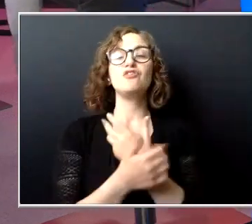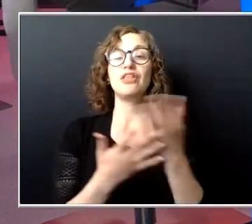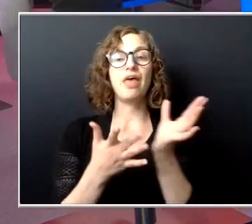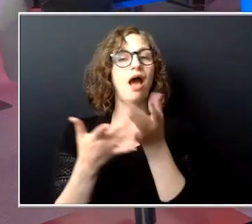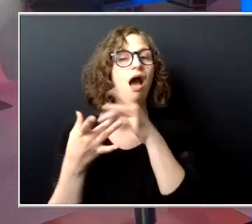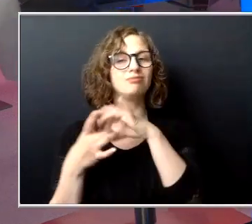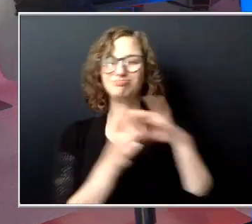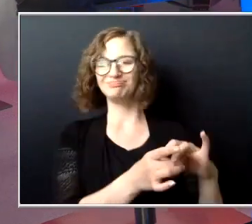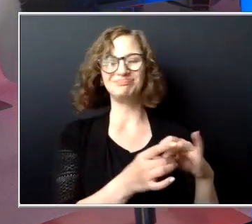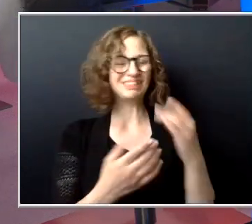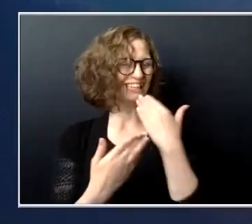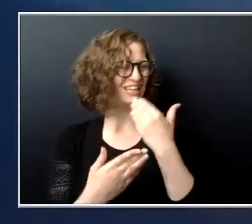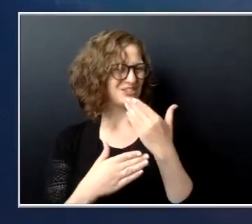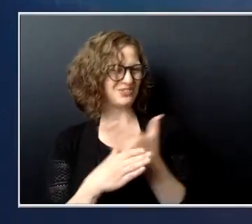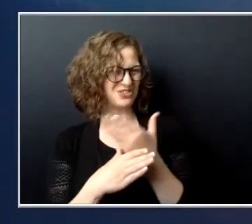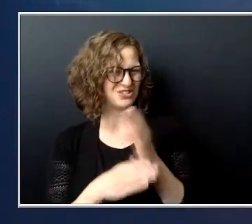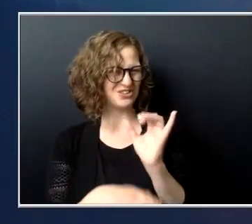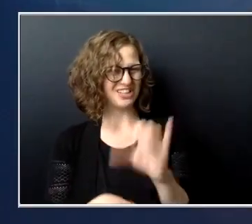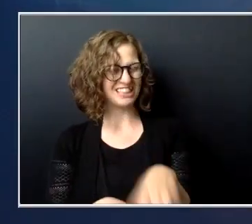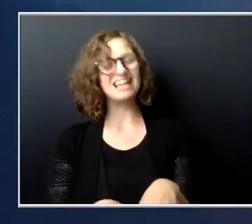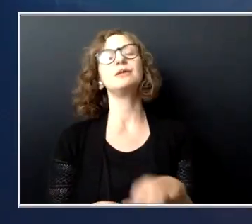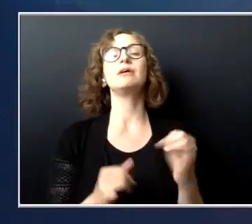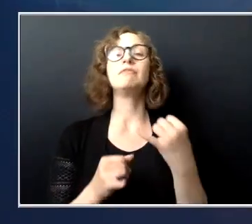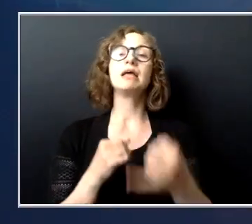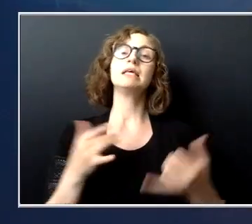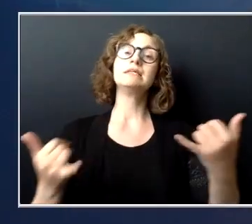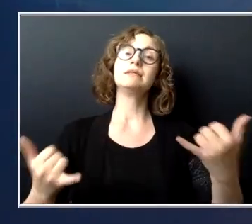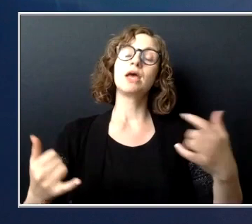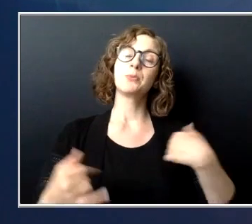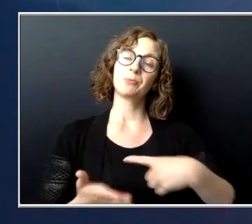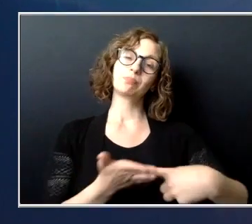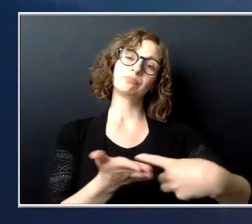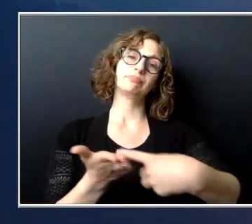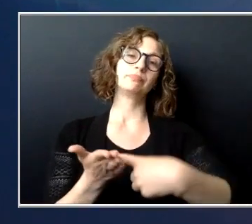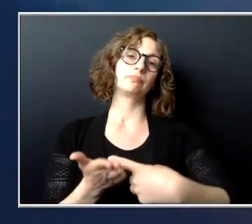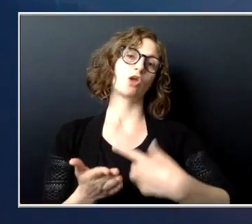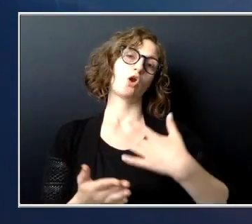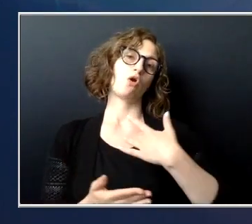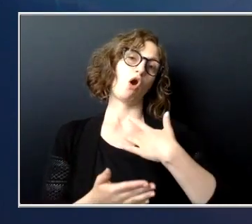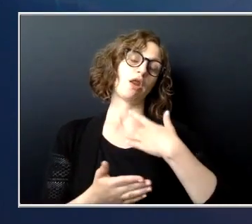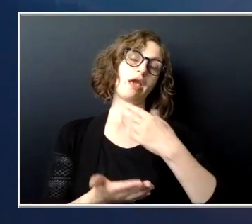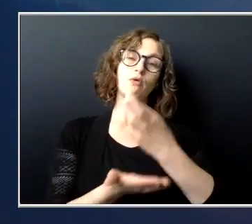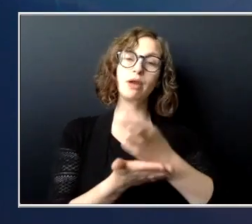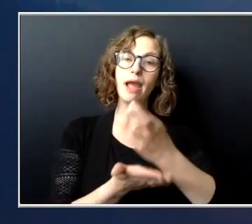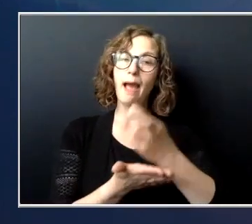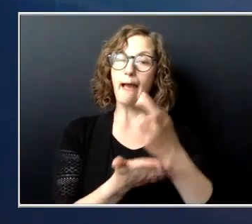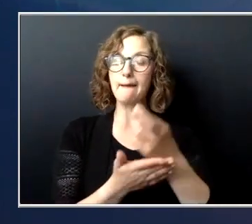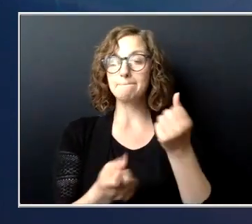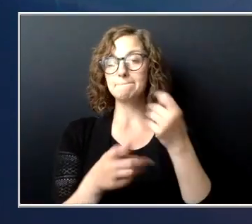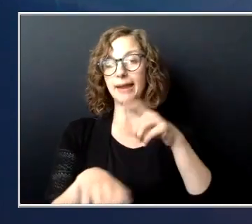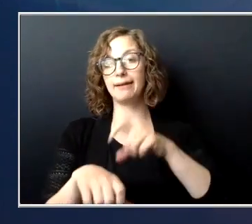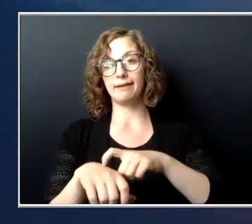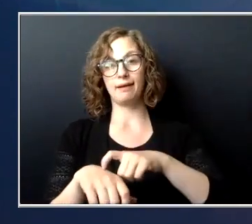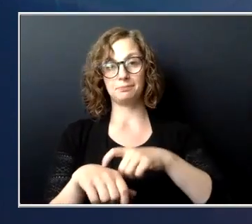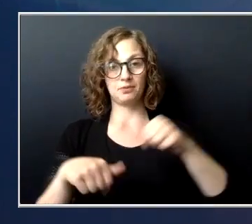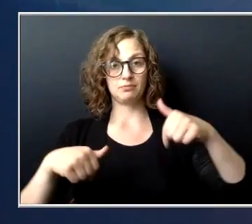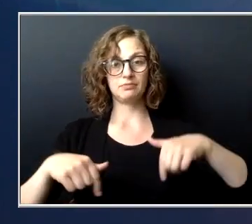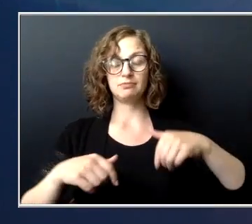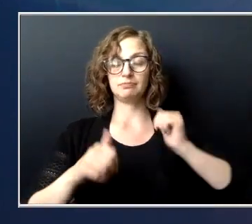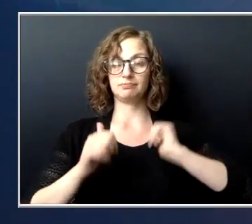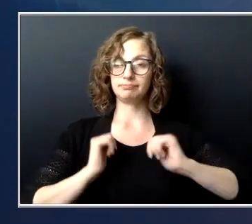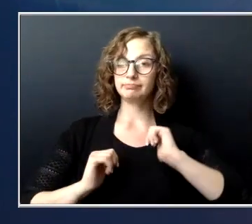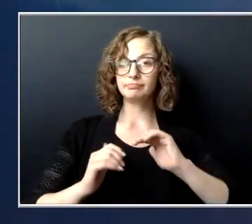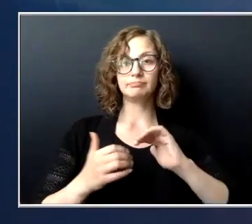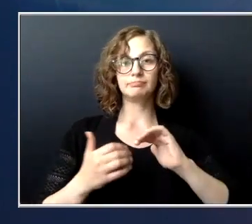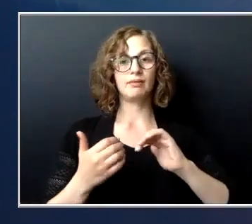with us. Yeah. Now, finally today, we've discussed cardiac rehab in all sorts of forms on this program, how valuable it is for patients recovering